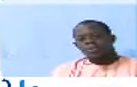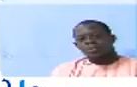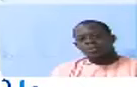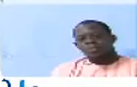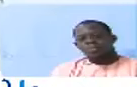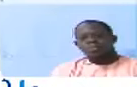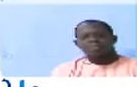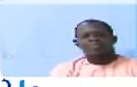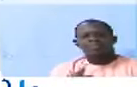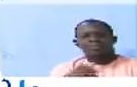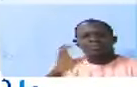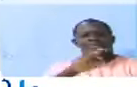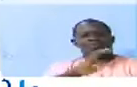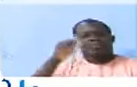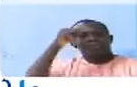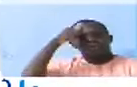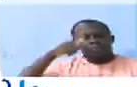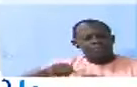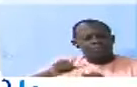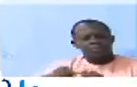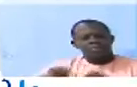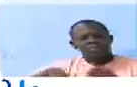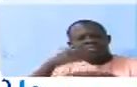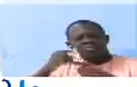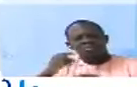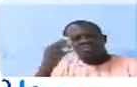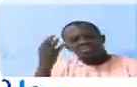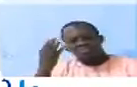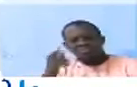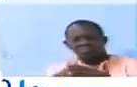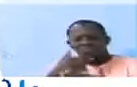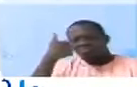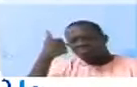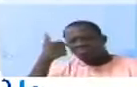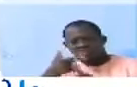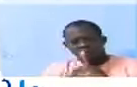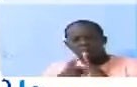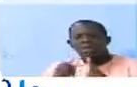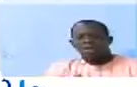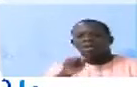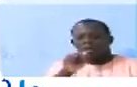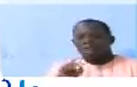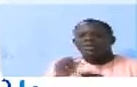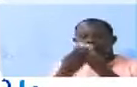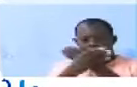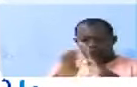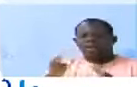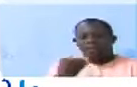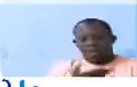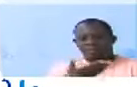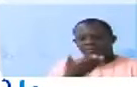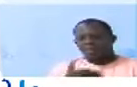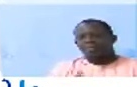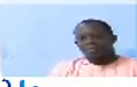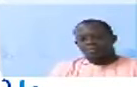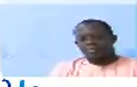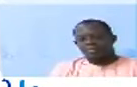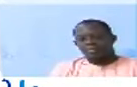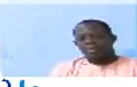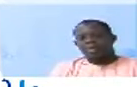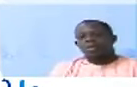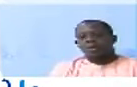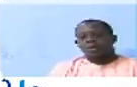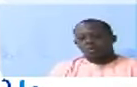I cannot remember whether it was after 4 or 6 months that we were, this bail was available. We